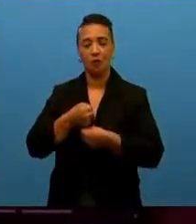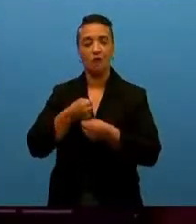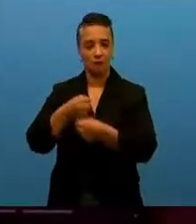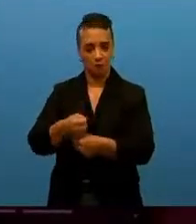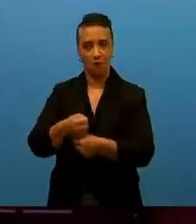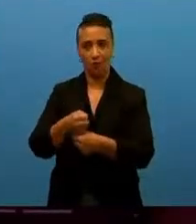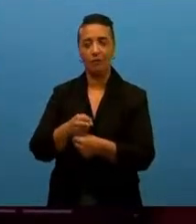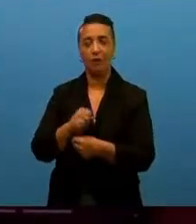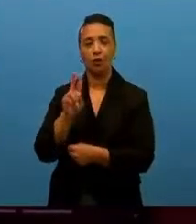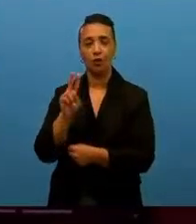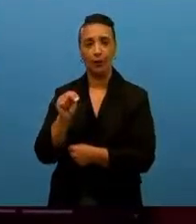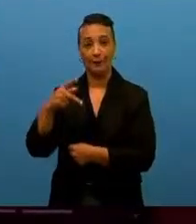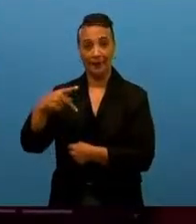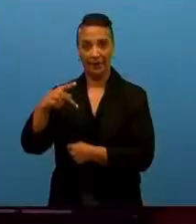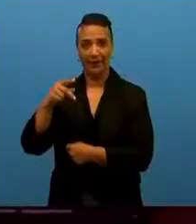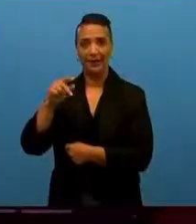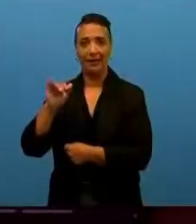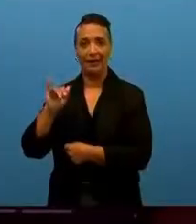floor.